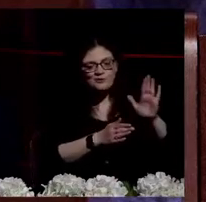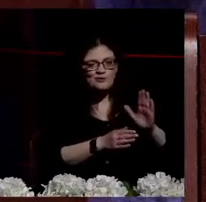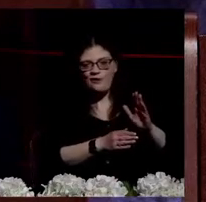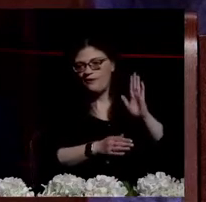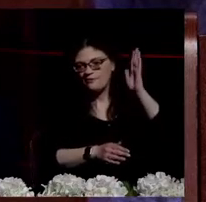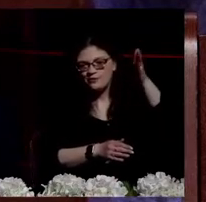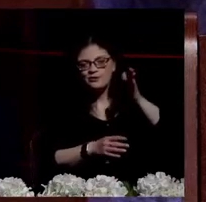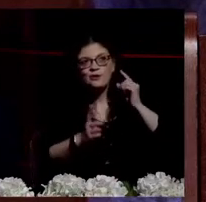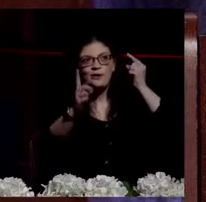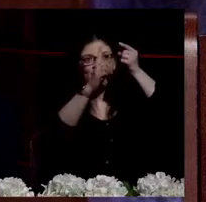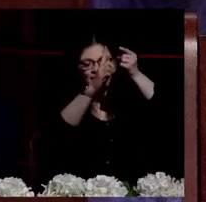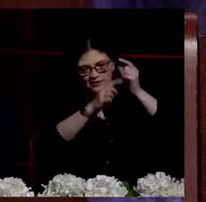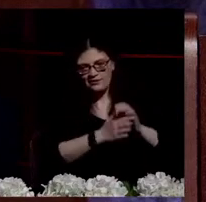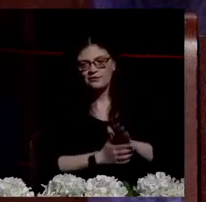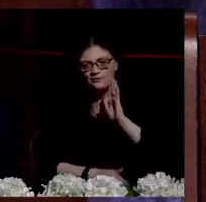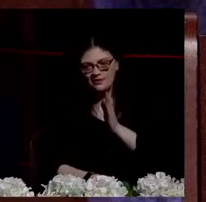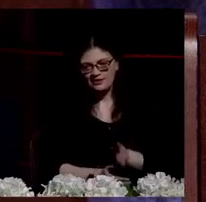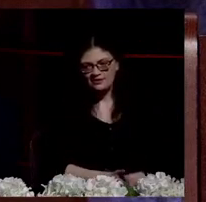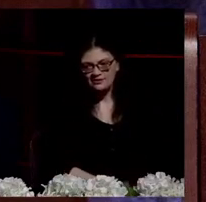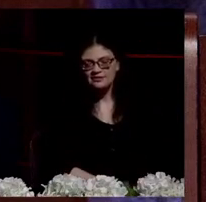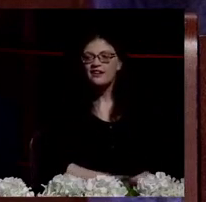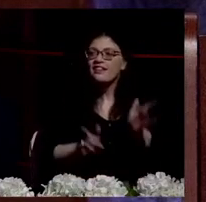and it's no small thing.